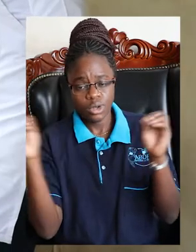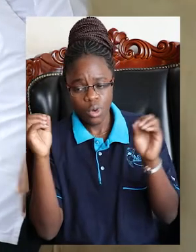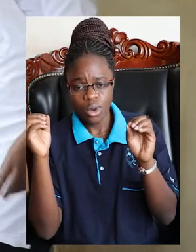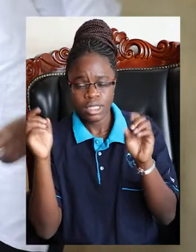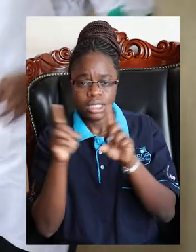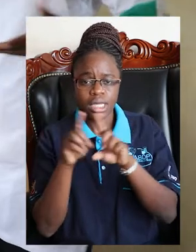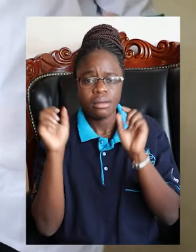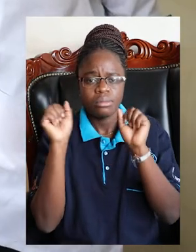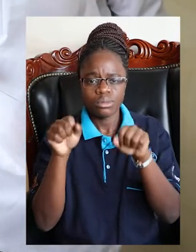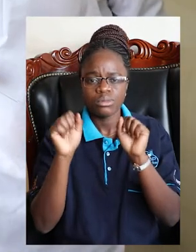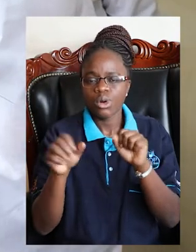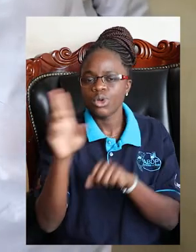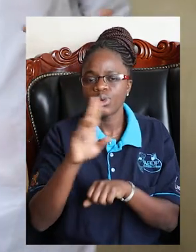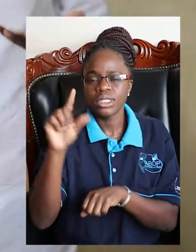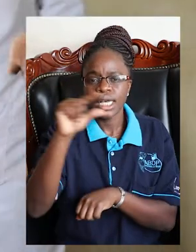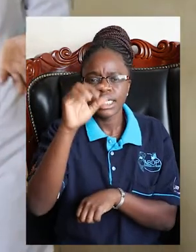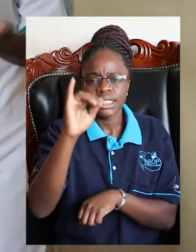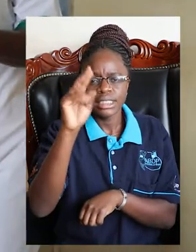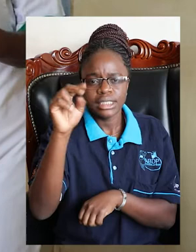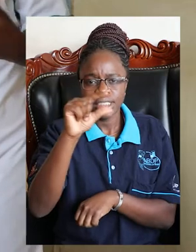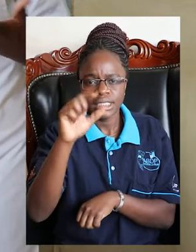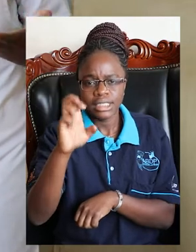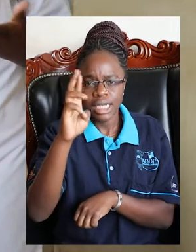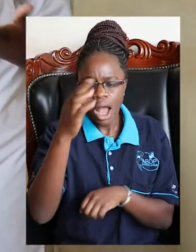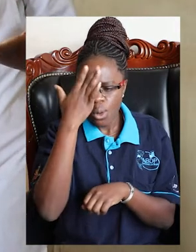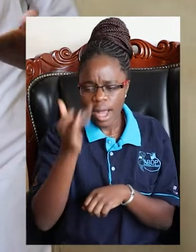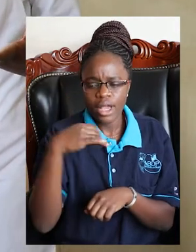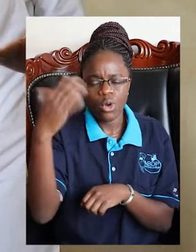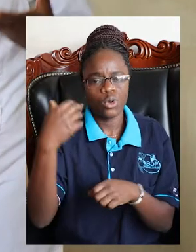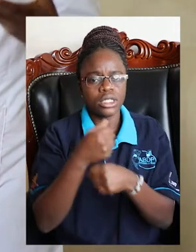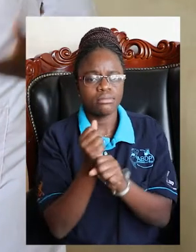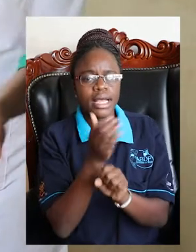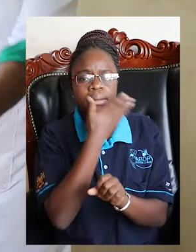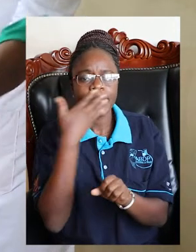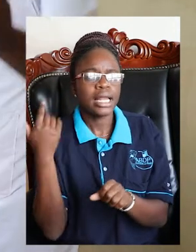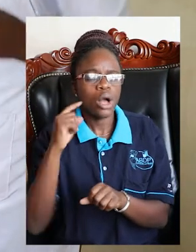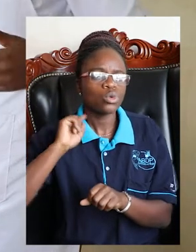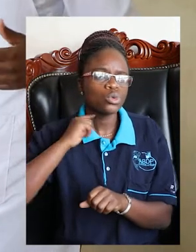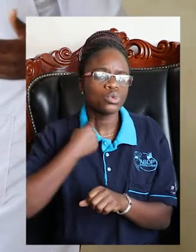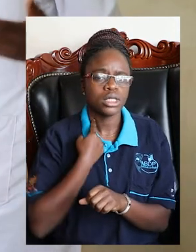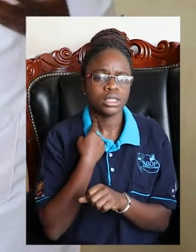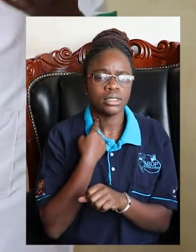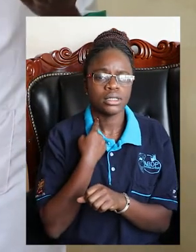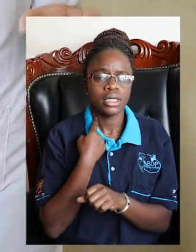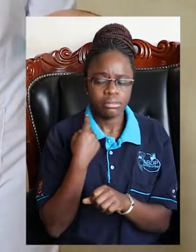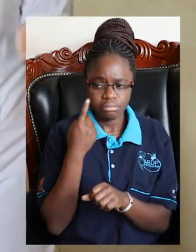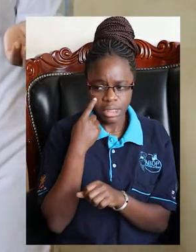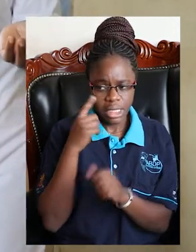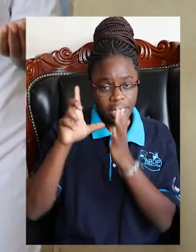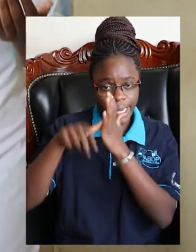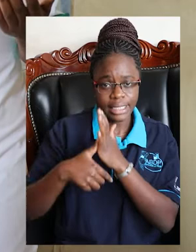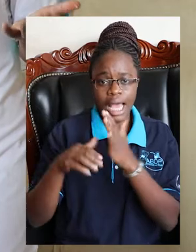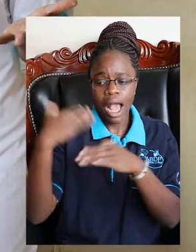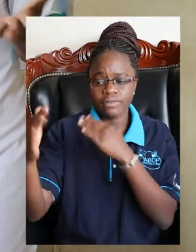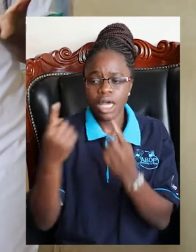it. But if you have it, it is good when you add it, because it makes the pilau taste very well. And we shall see a plate of